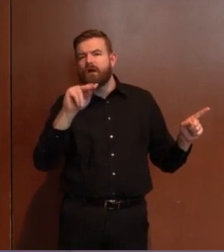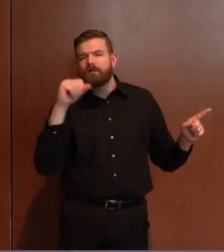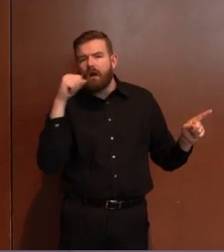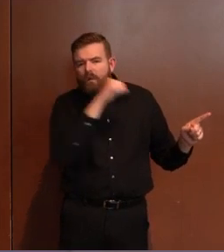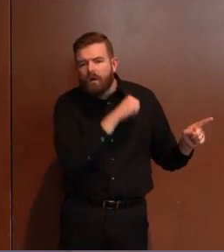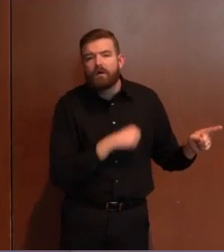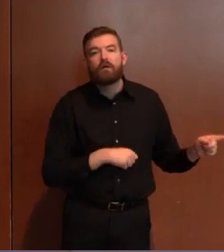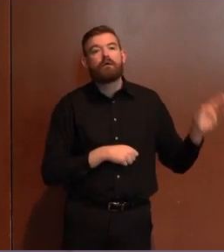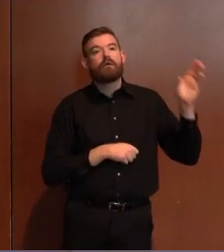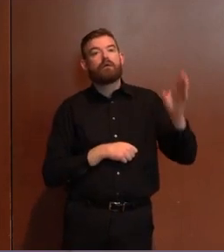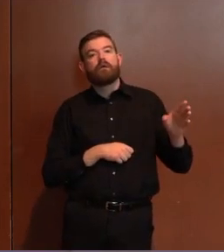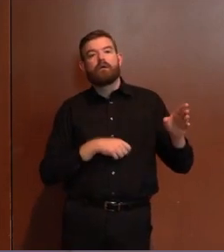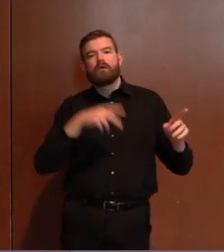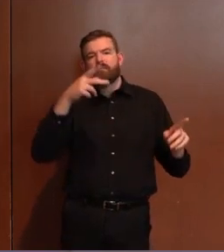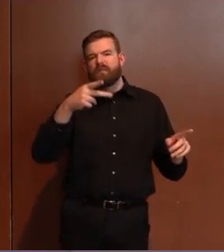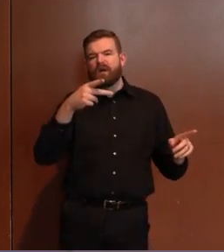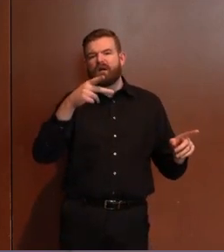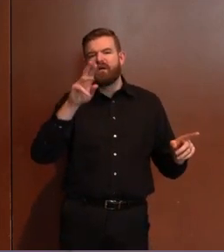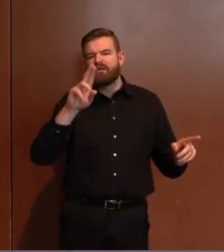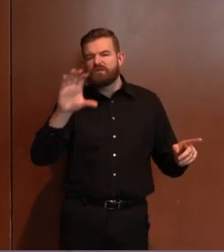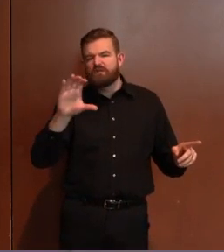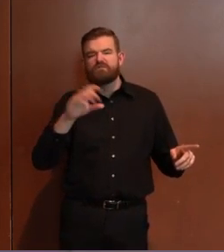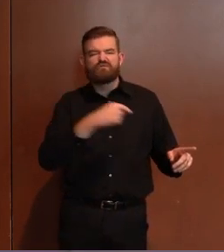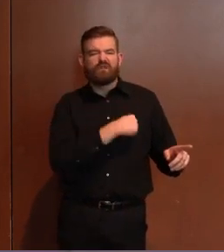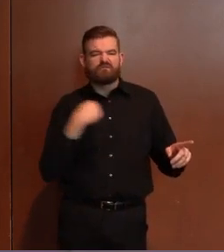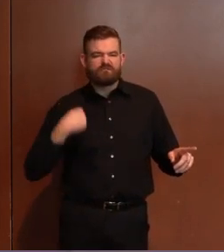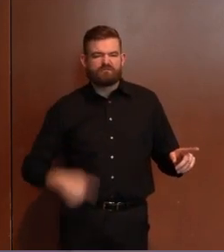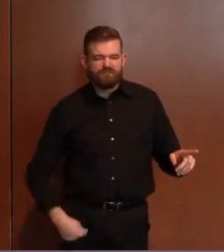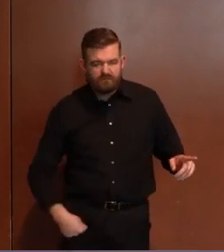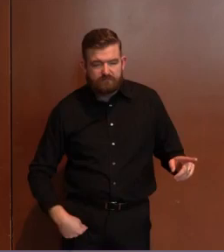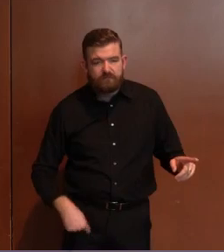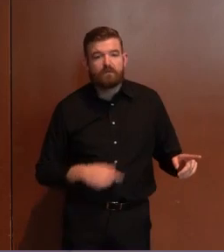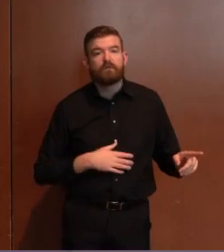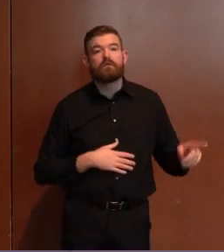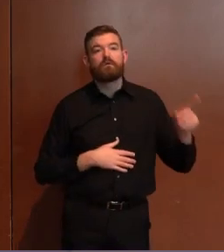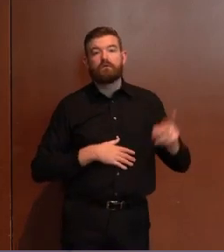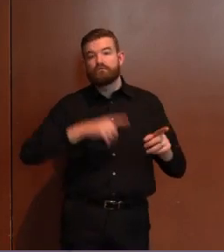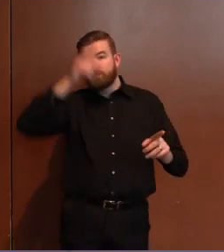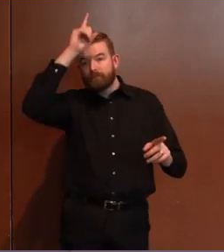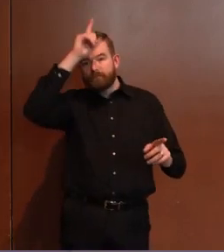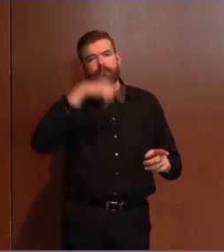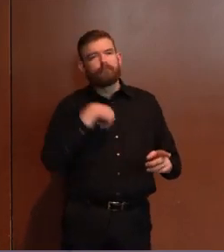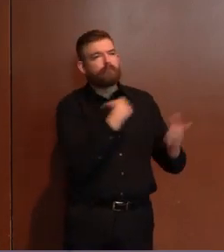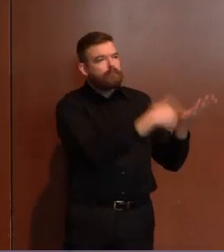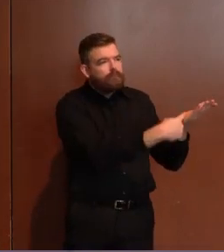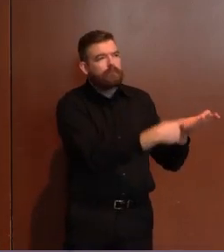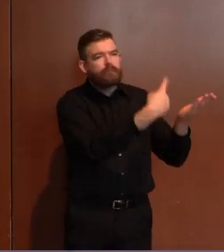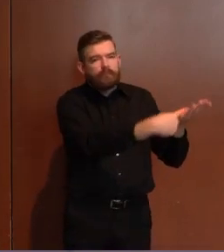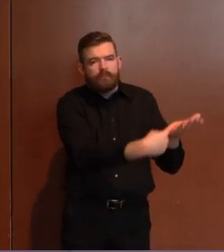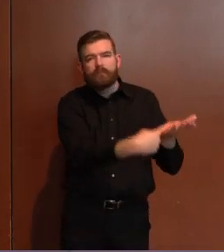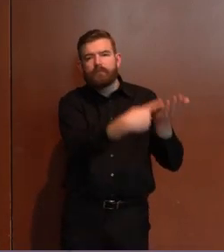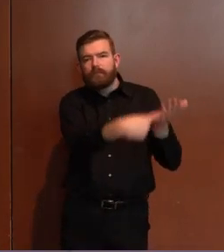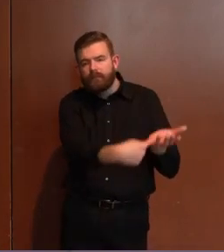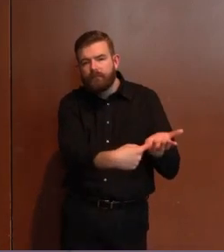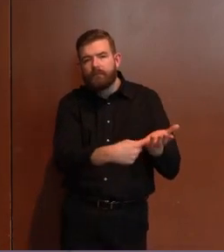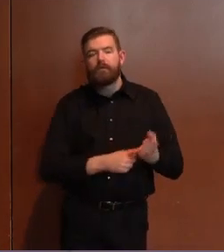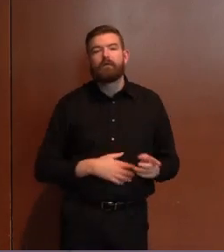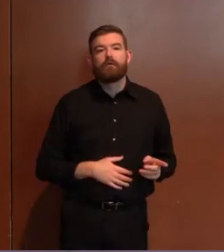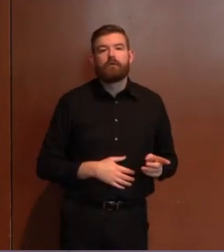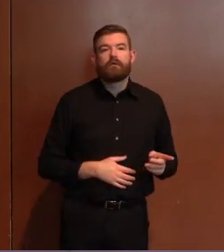say China feels to me, outside the United States, the deepest pond, to use the fishing analogy, that we're